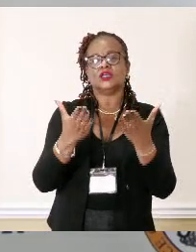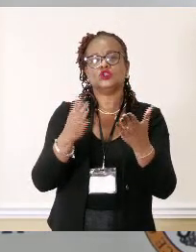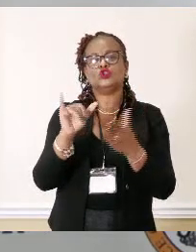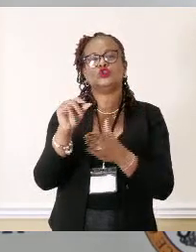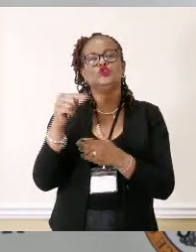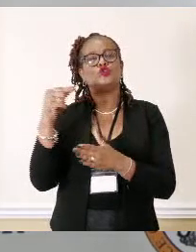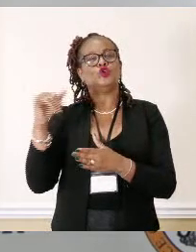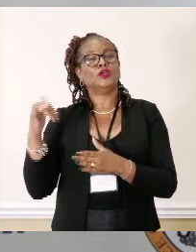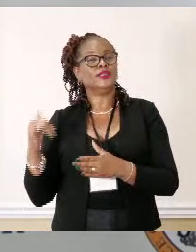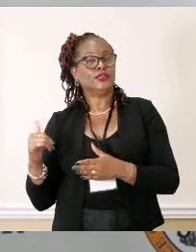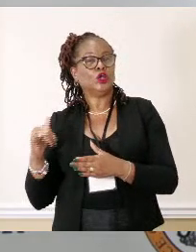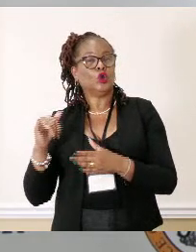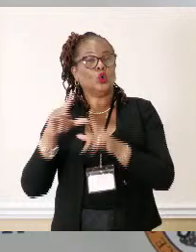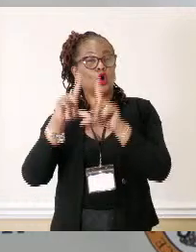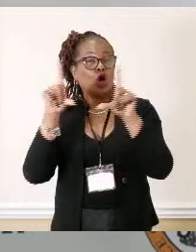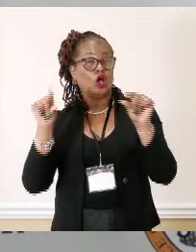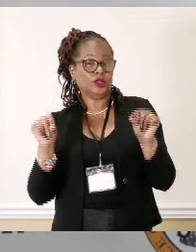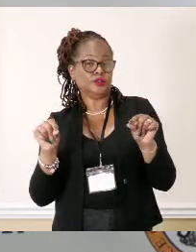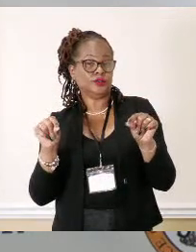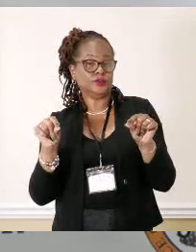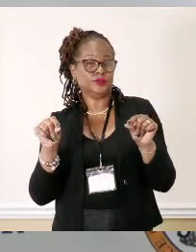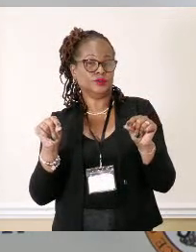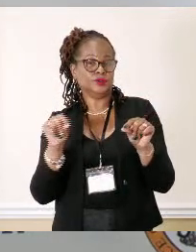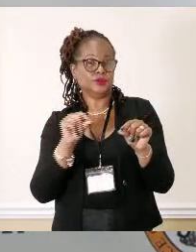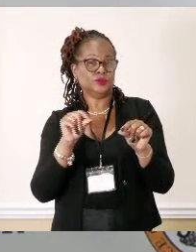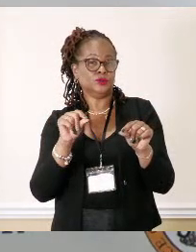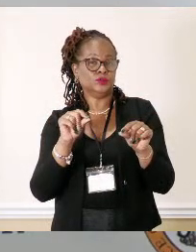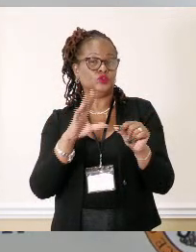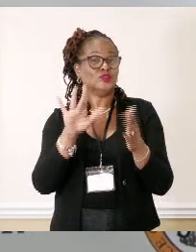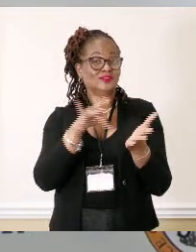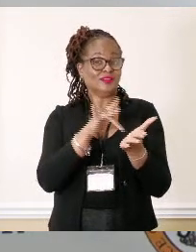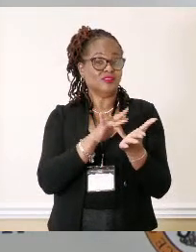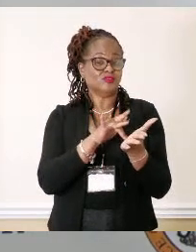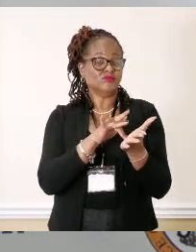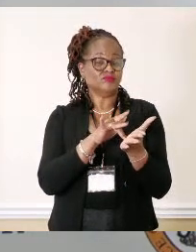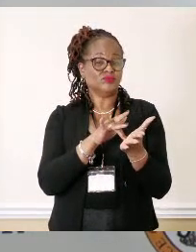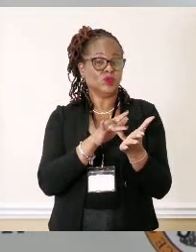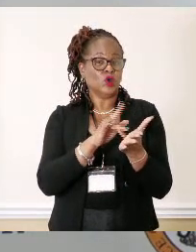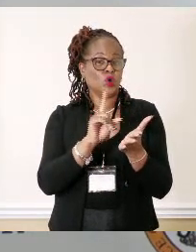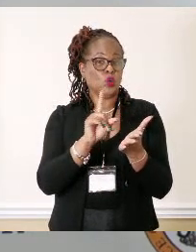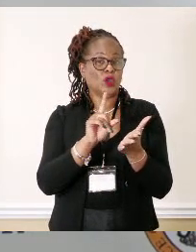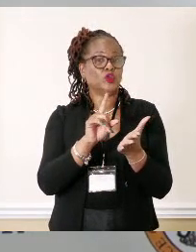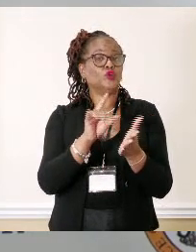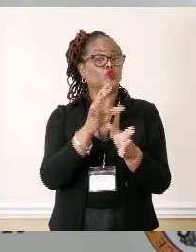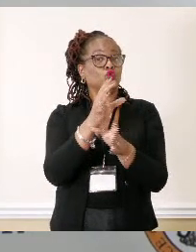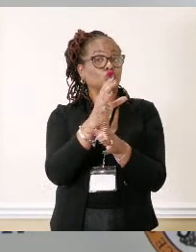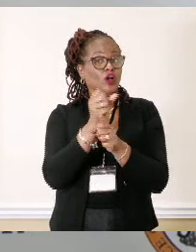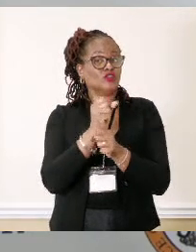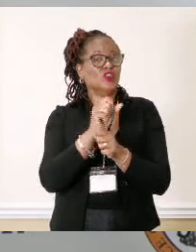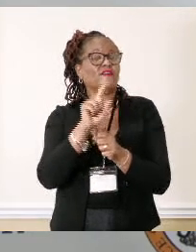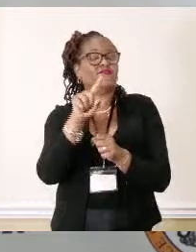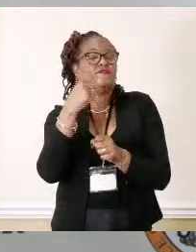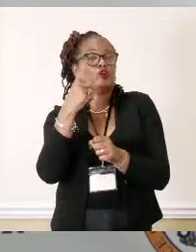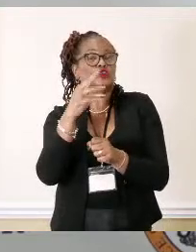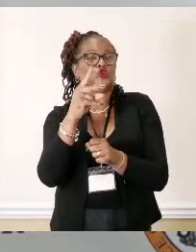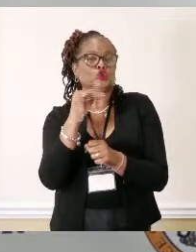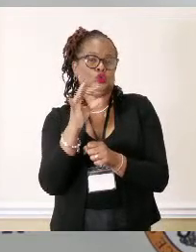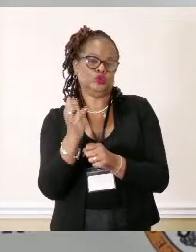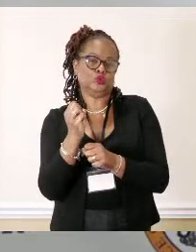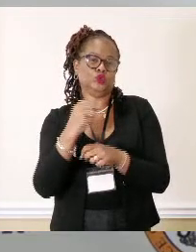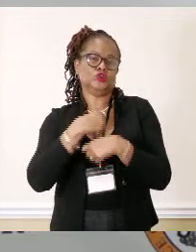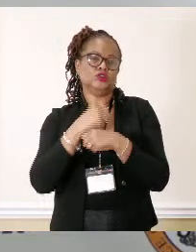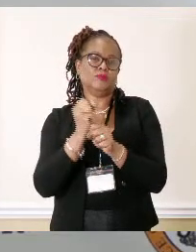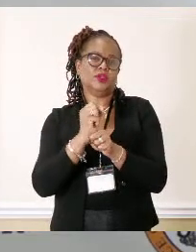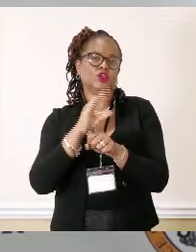yellow vaccination card to the vaccination center where you received your first dose to make